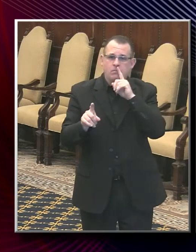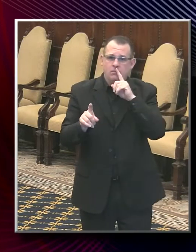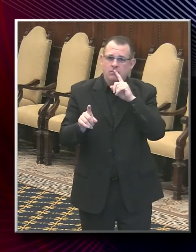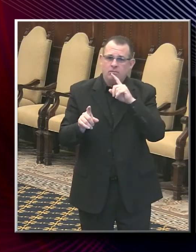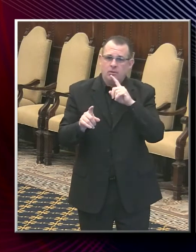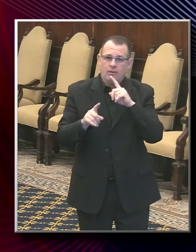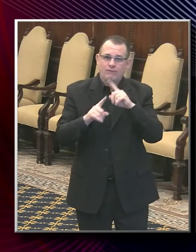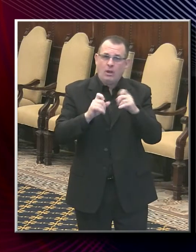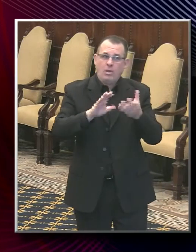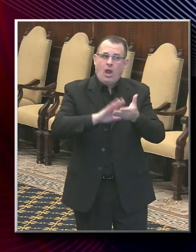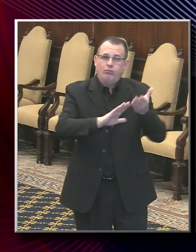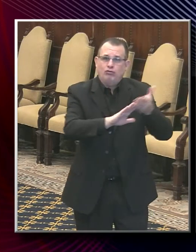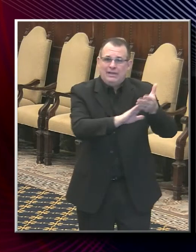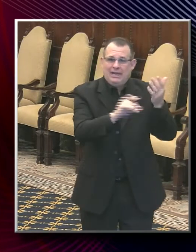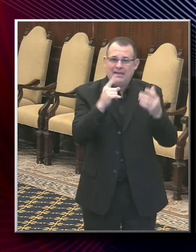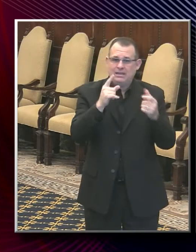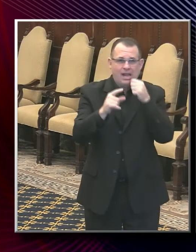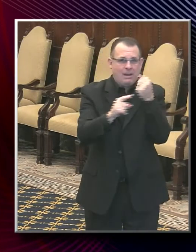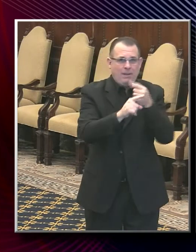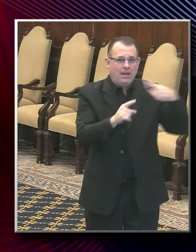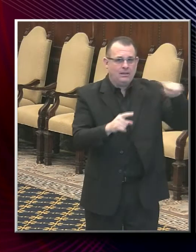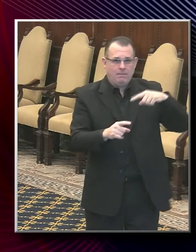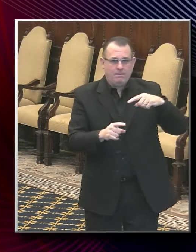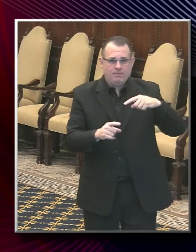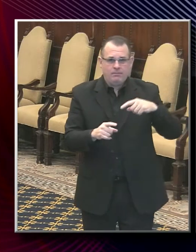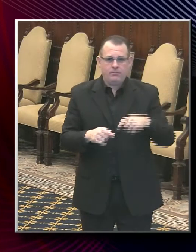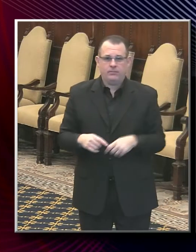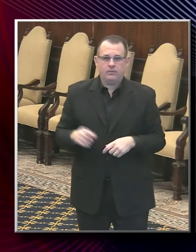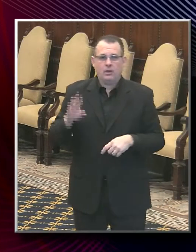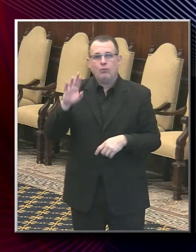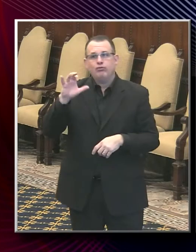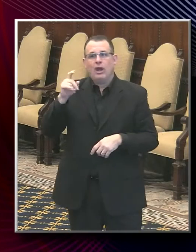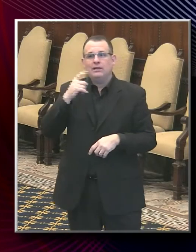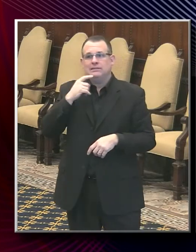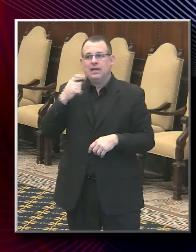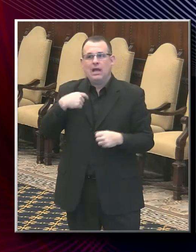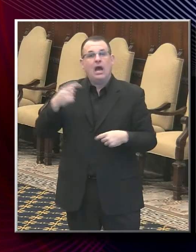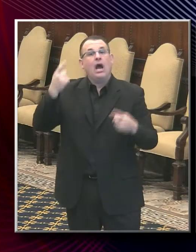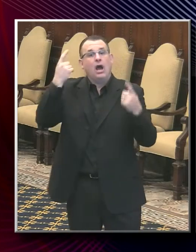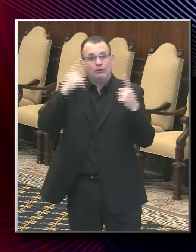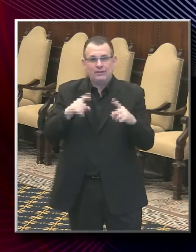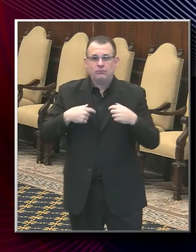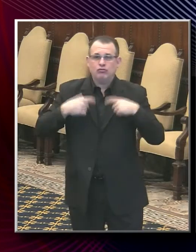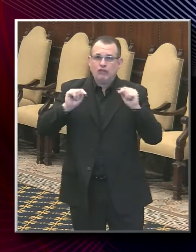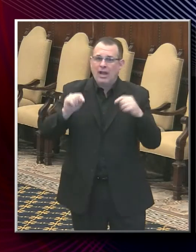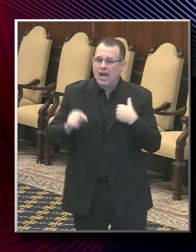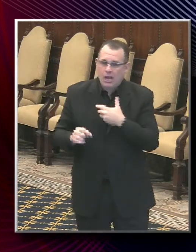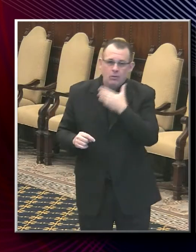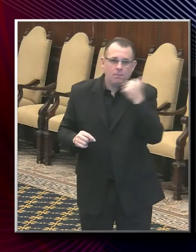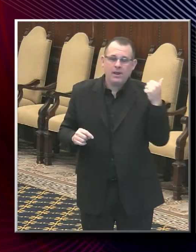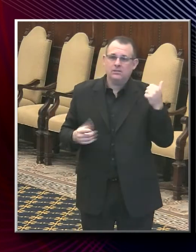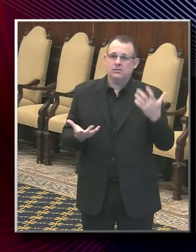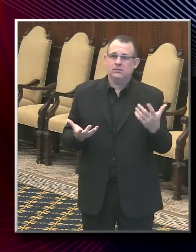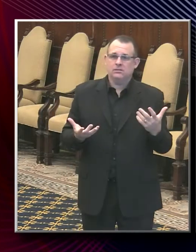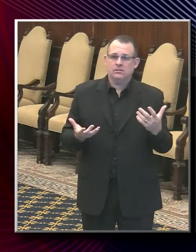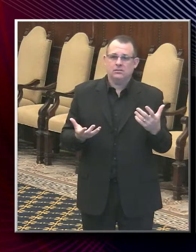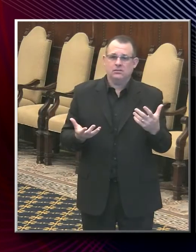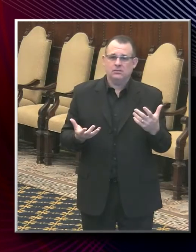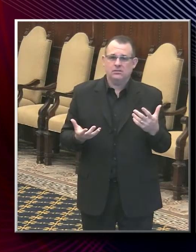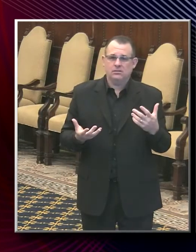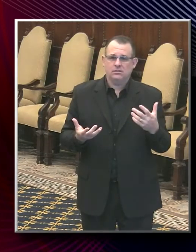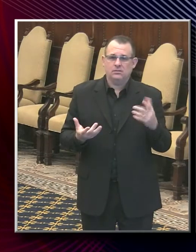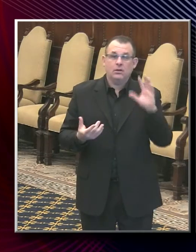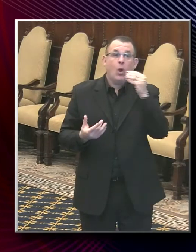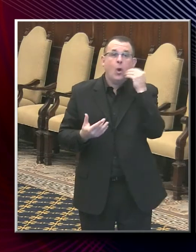standpoint, maybe a bad. Yeah, no, agreed. I think we're doing our best efforts to make sure that those folks